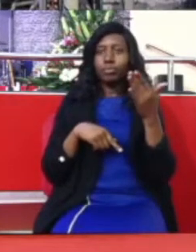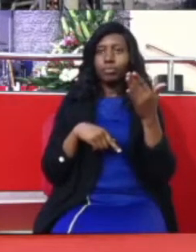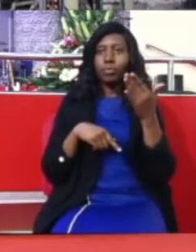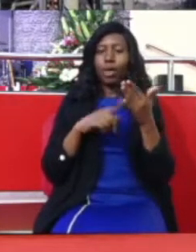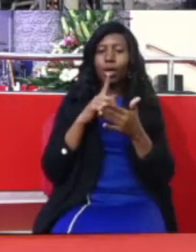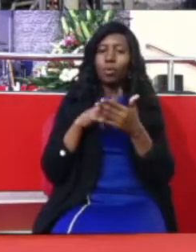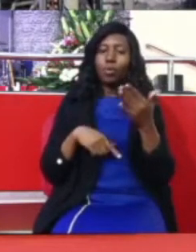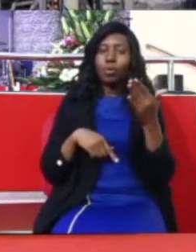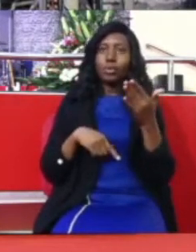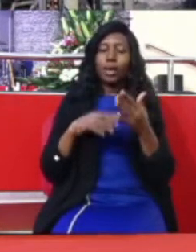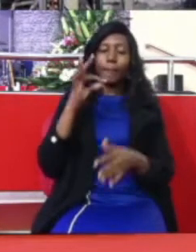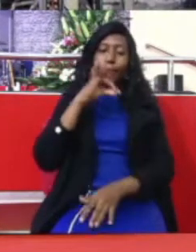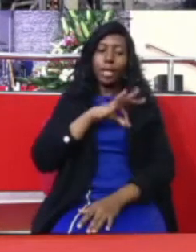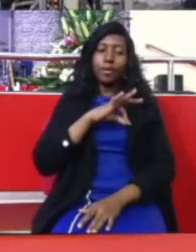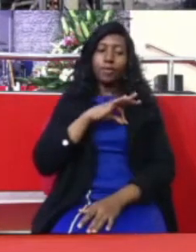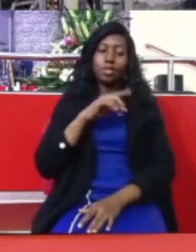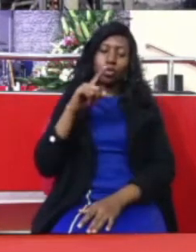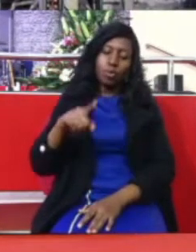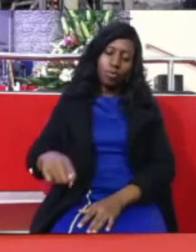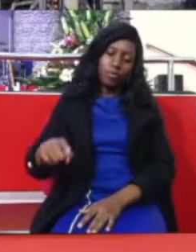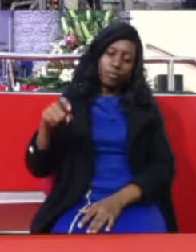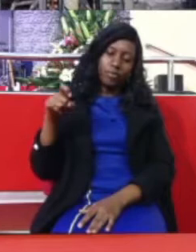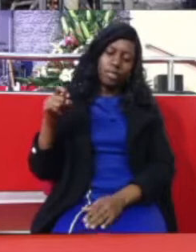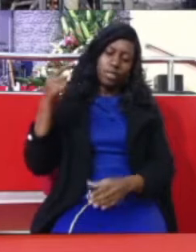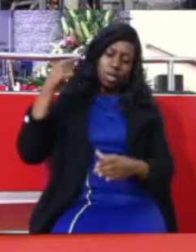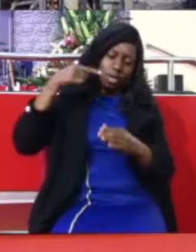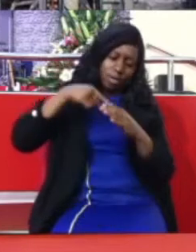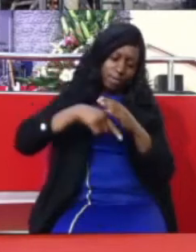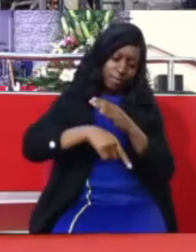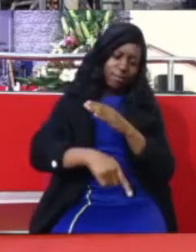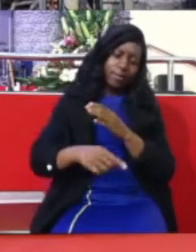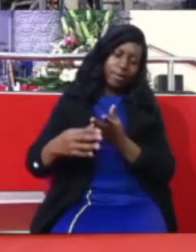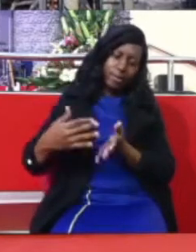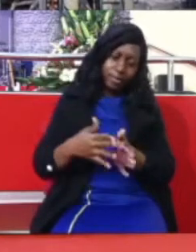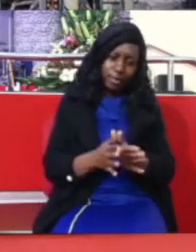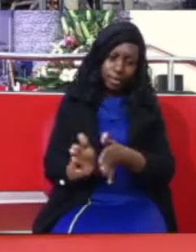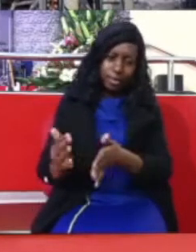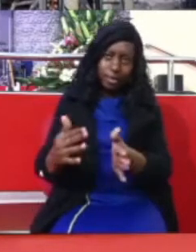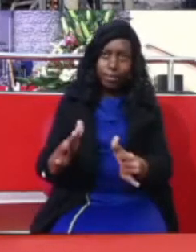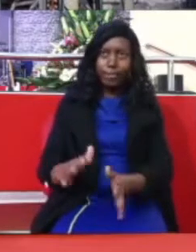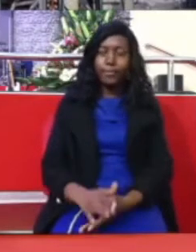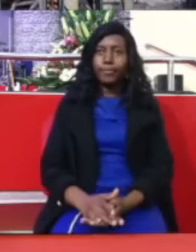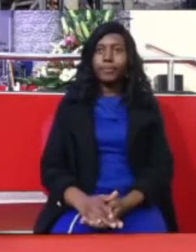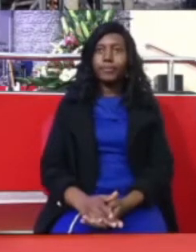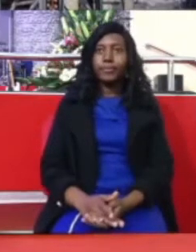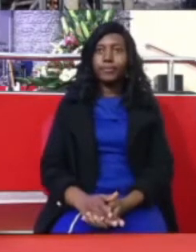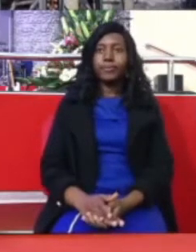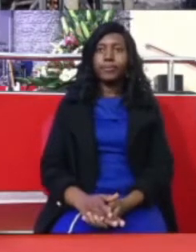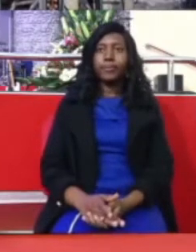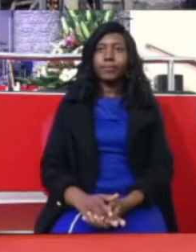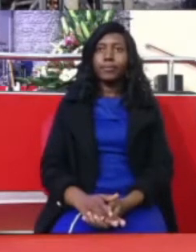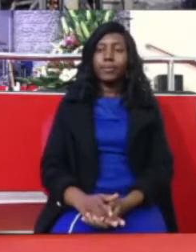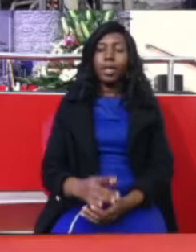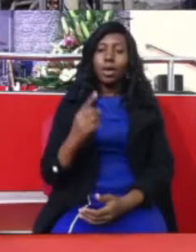benefits of fishing in deep sea, in the natural. Fishing in deep sea. And this is one thing I was able